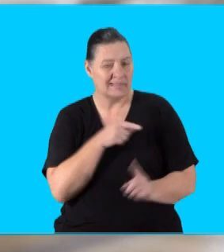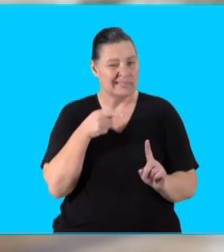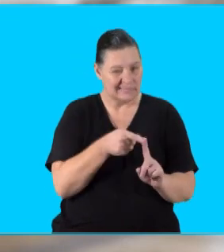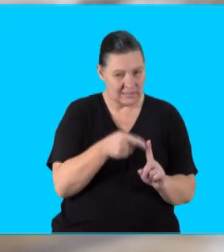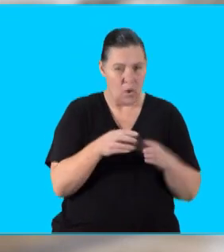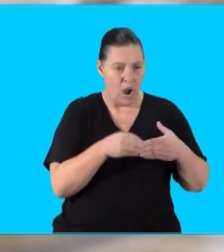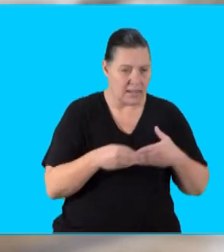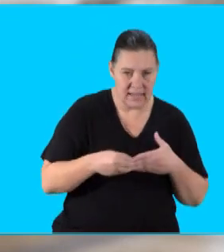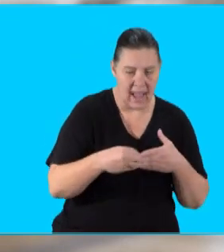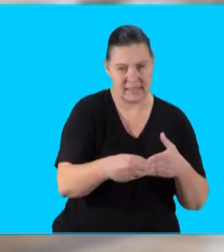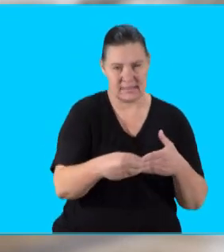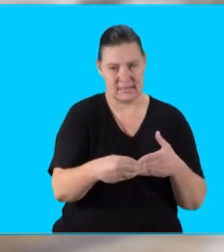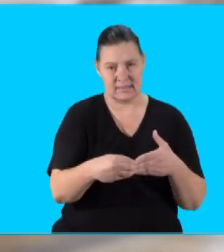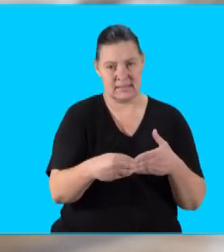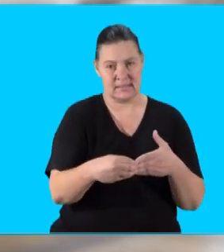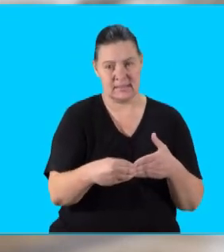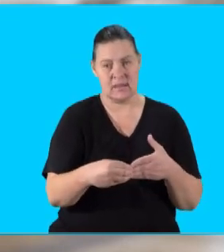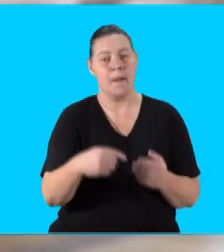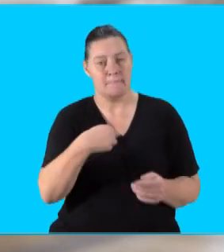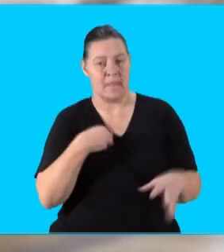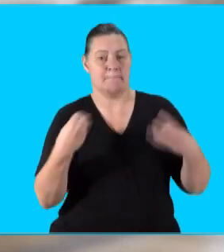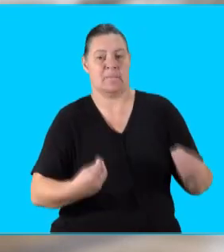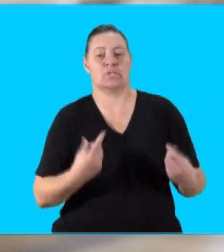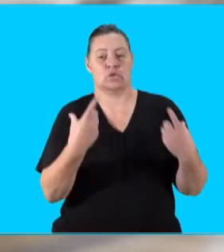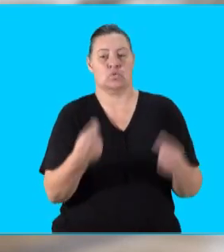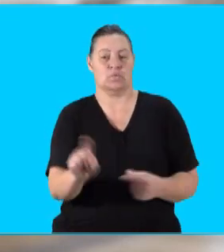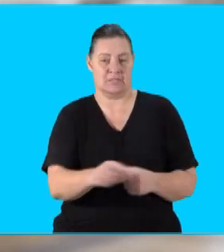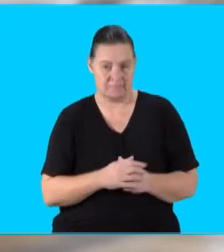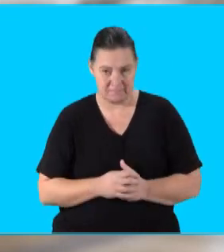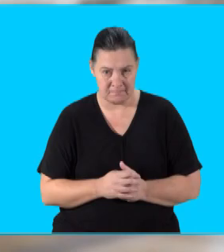our guideline. It's a guideline of our business per se.